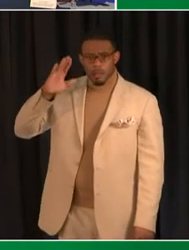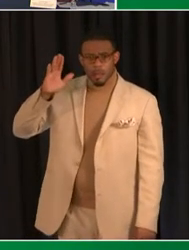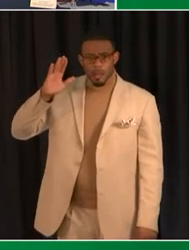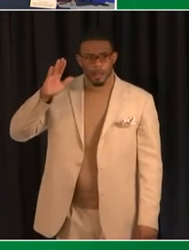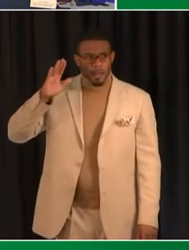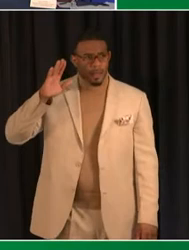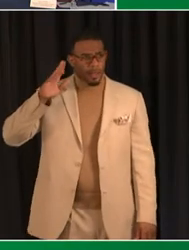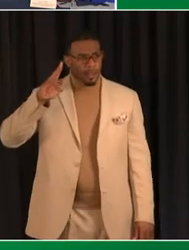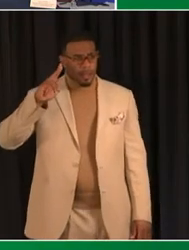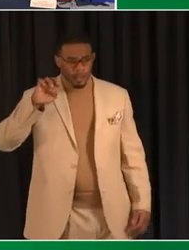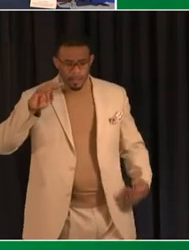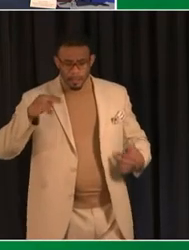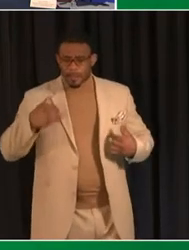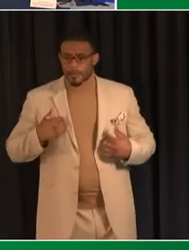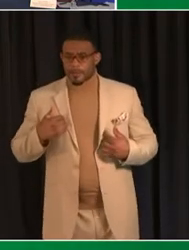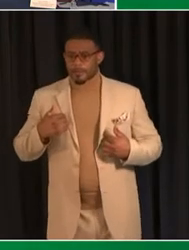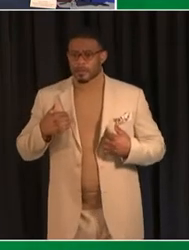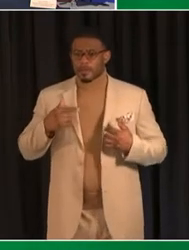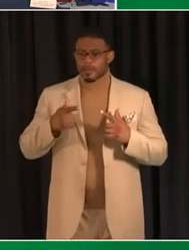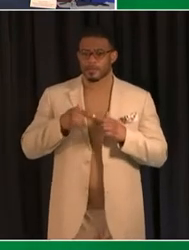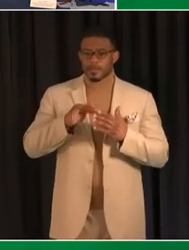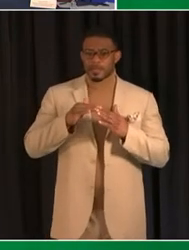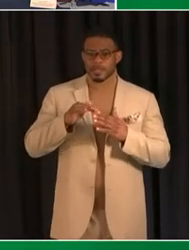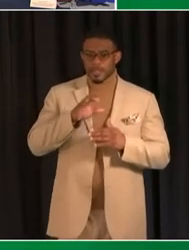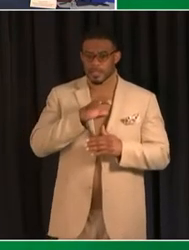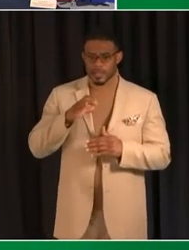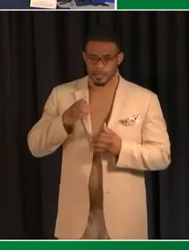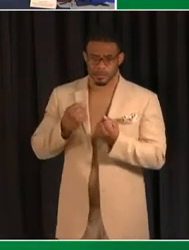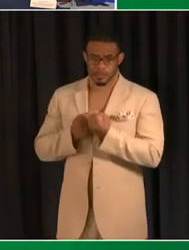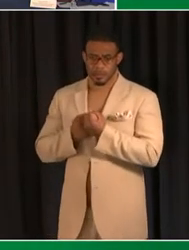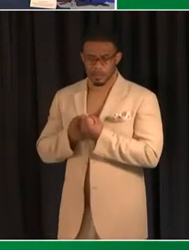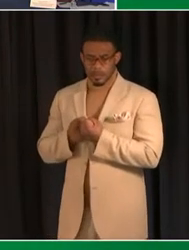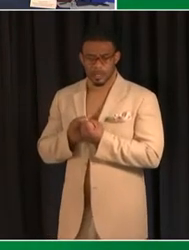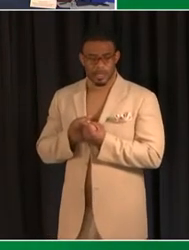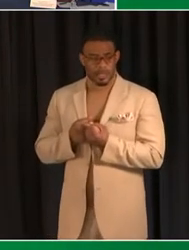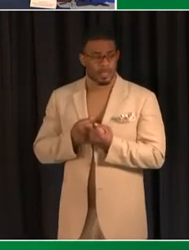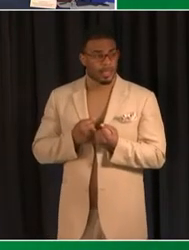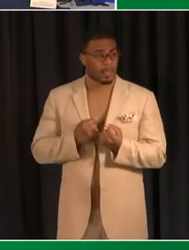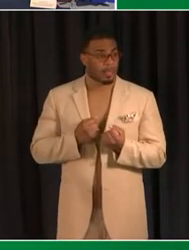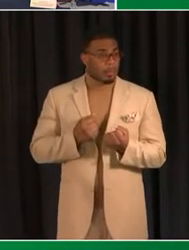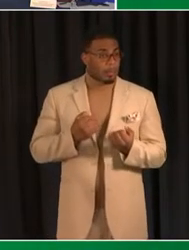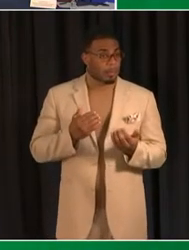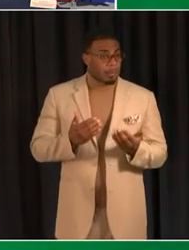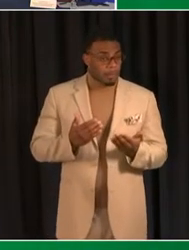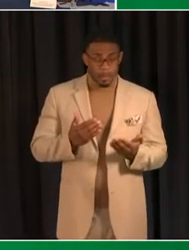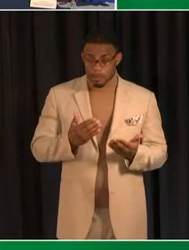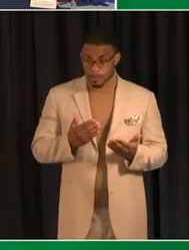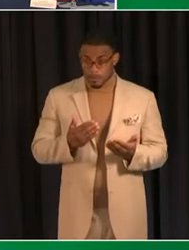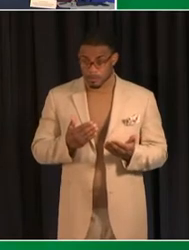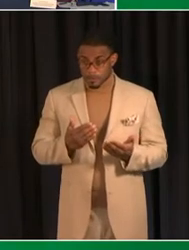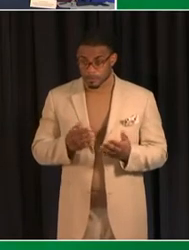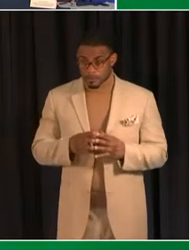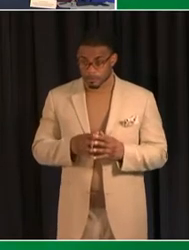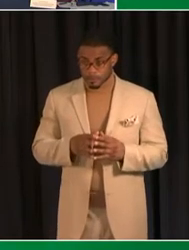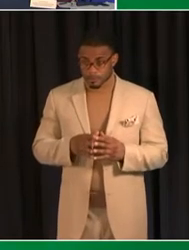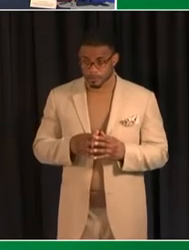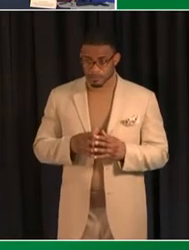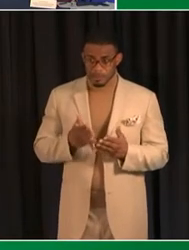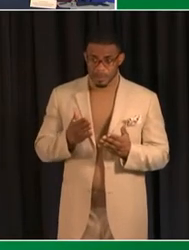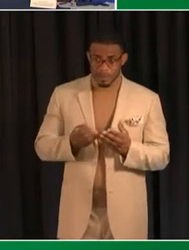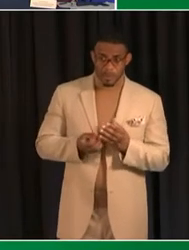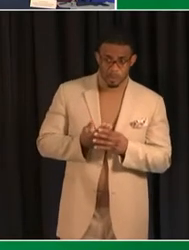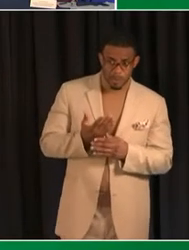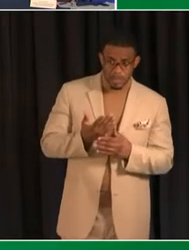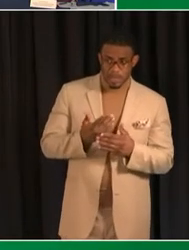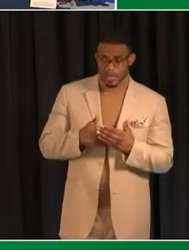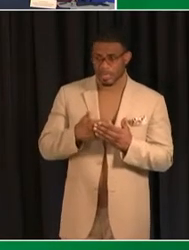This is Kevin Clinton, Federal City Council. Thanks so much for having me on. Perhaps it's a case of